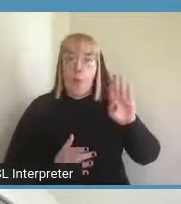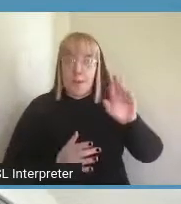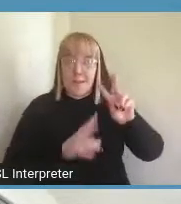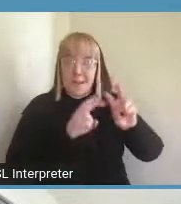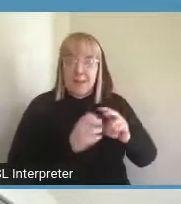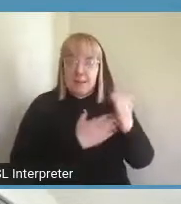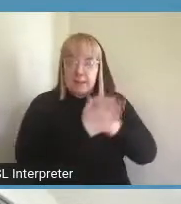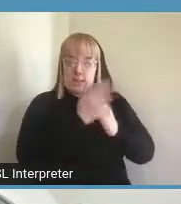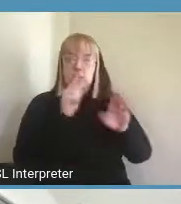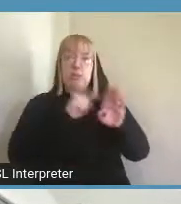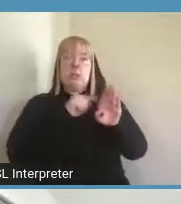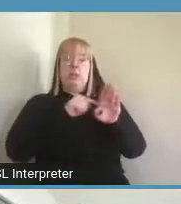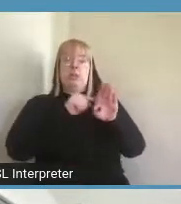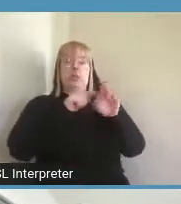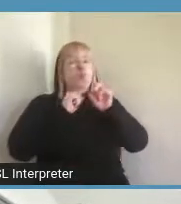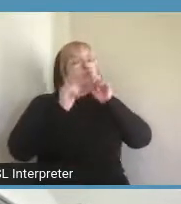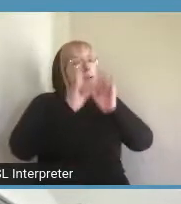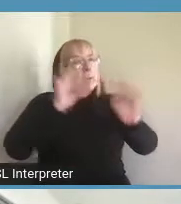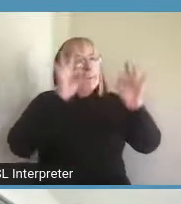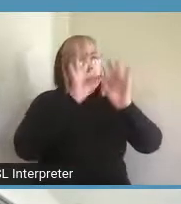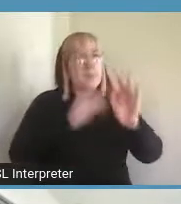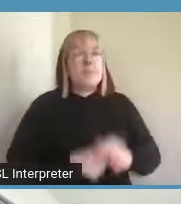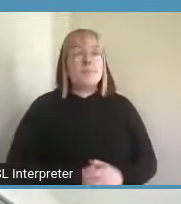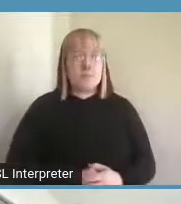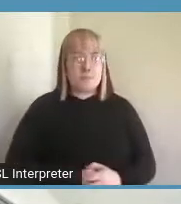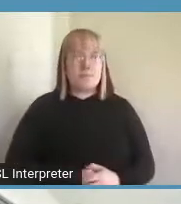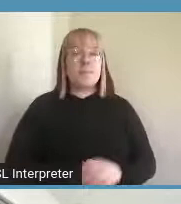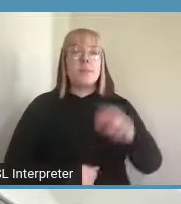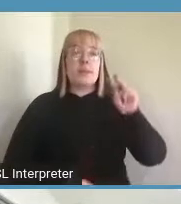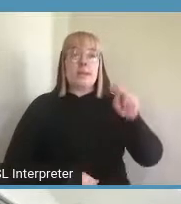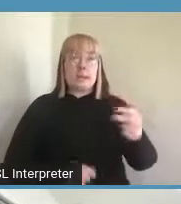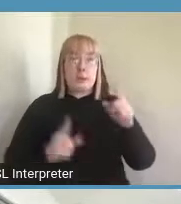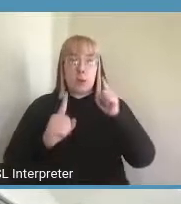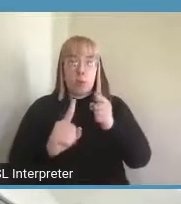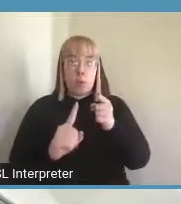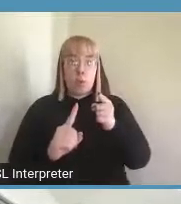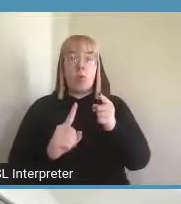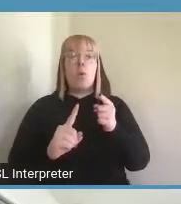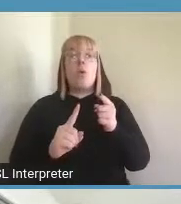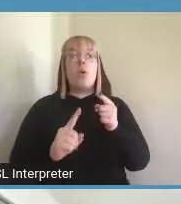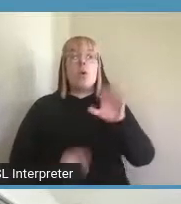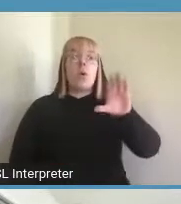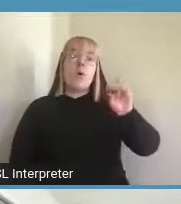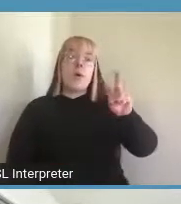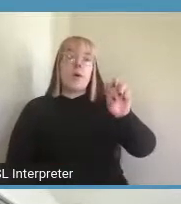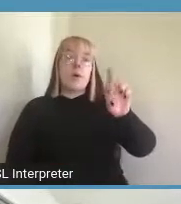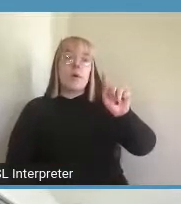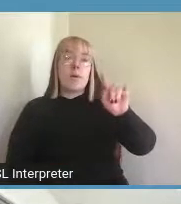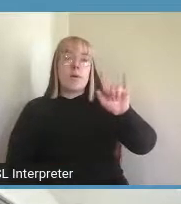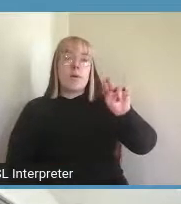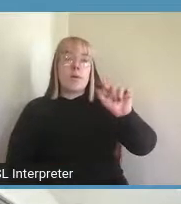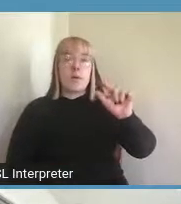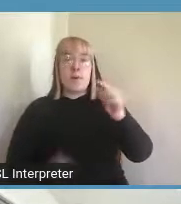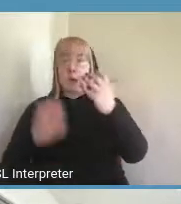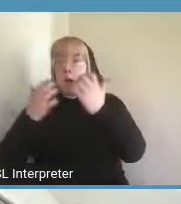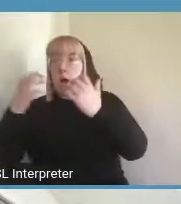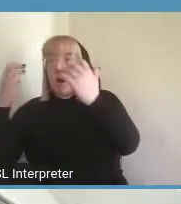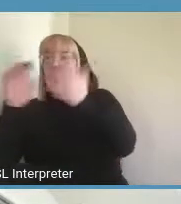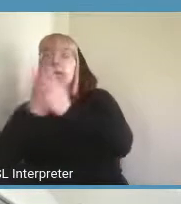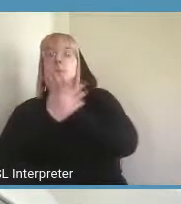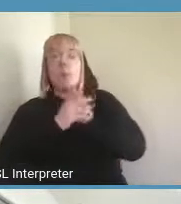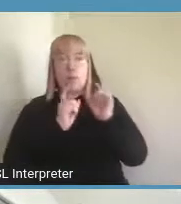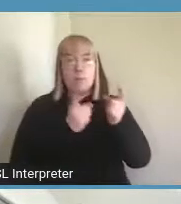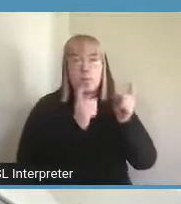us. I'll move on to the second goal here, converting audiences to members and donors. So a lot of what we do in marketing is